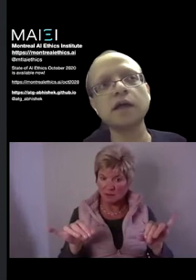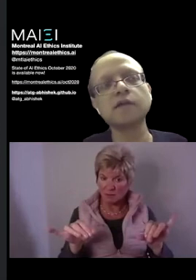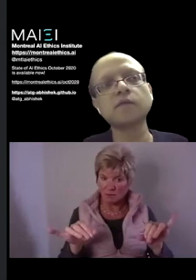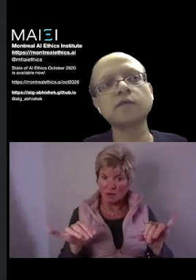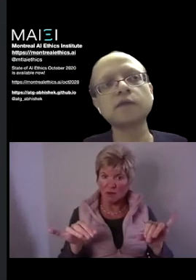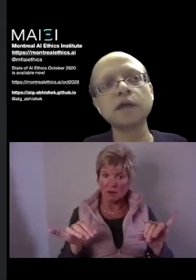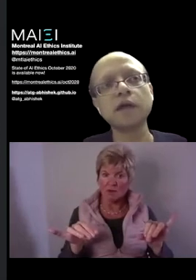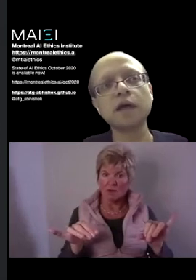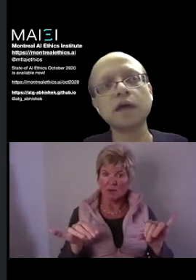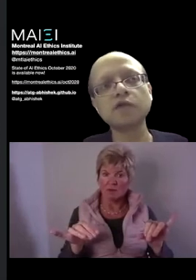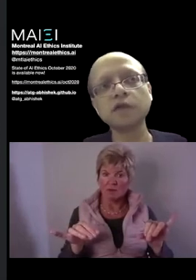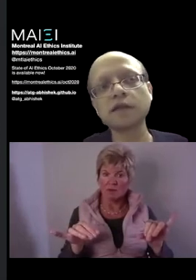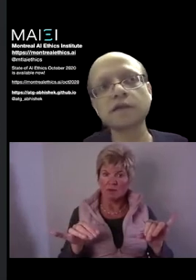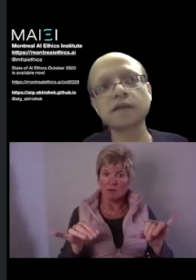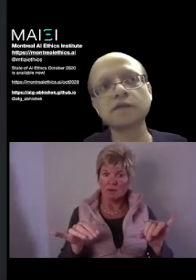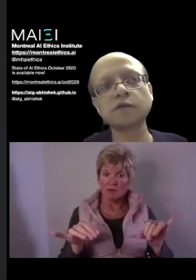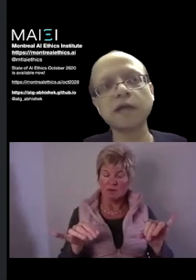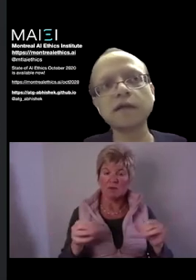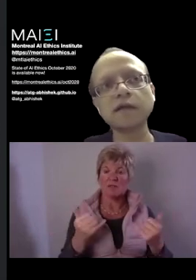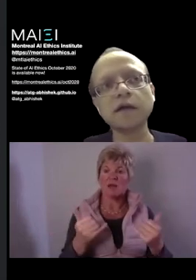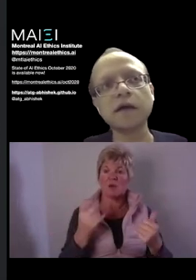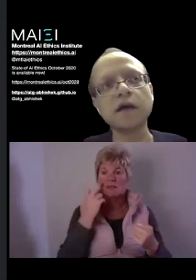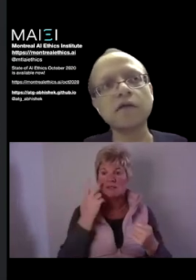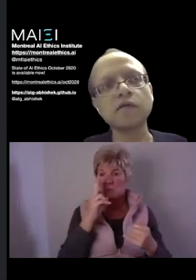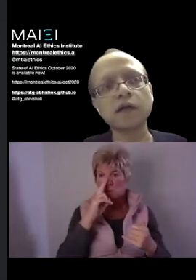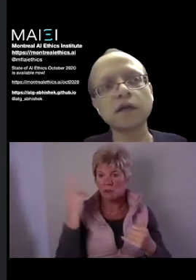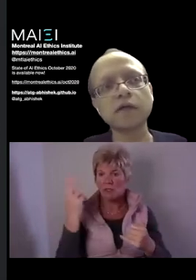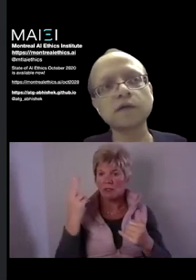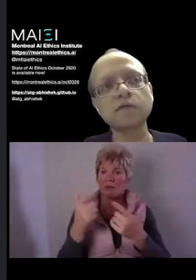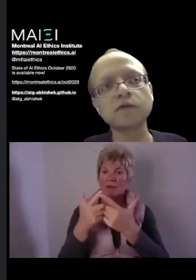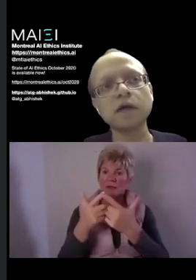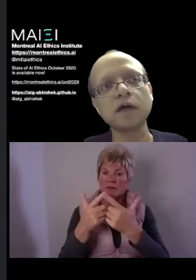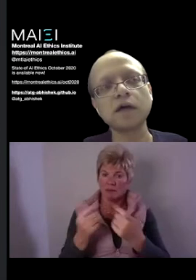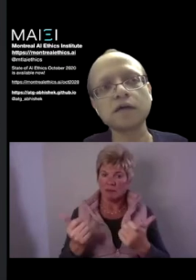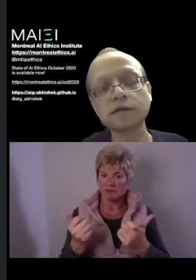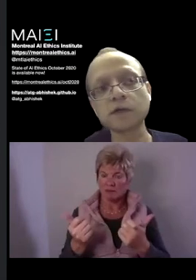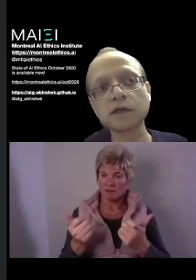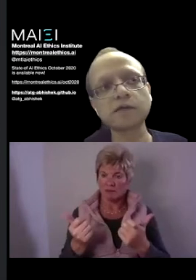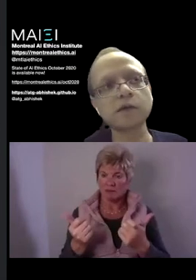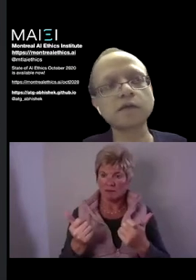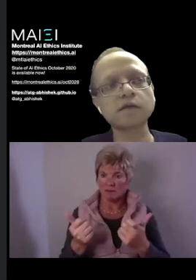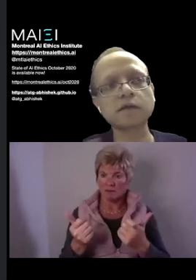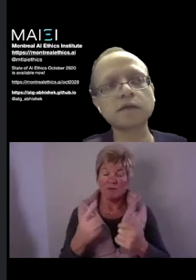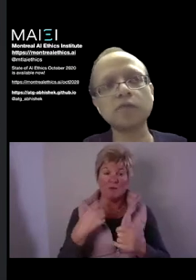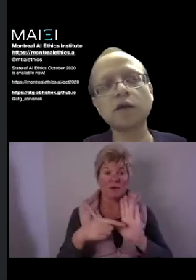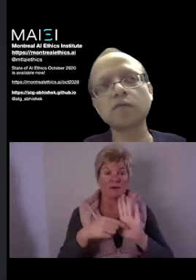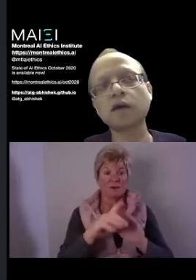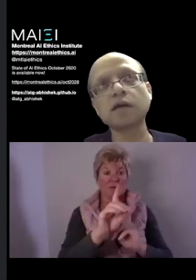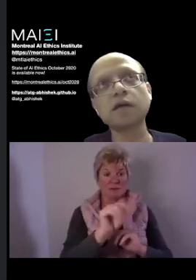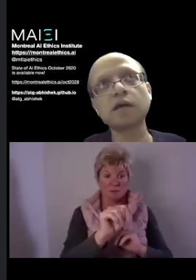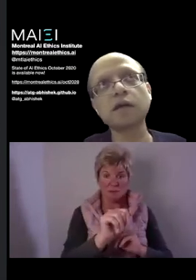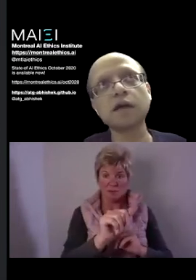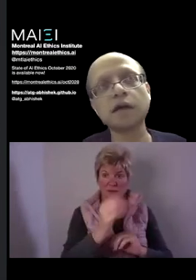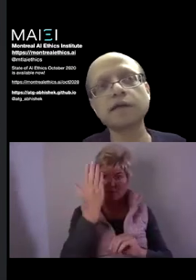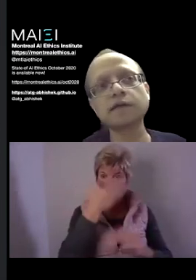overseeing some of the uniqueness that's presented when it comes to disabilities, because the model,